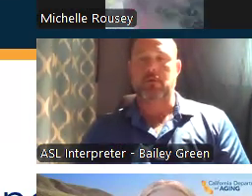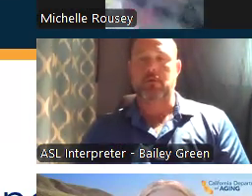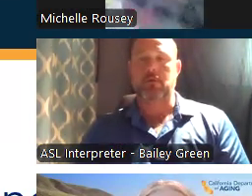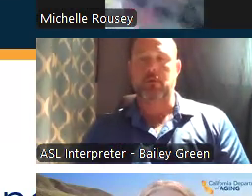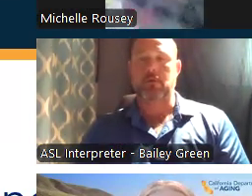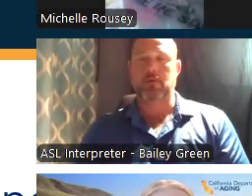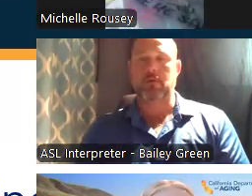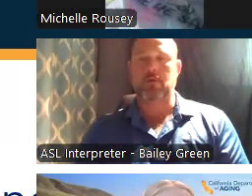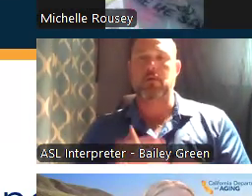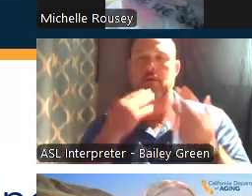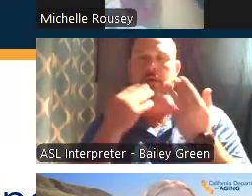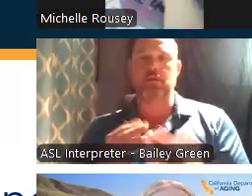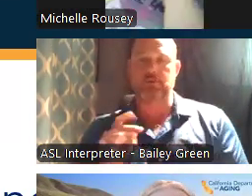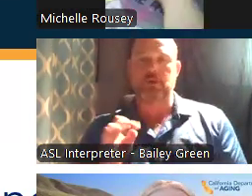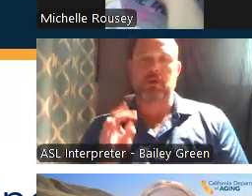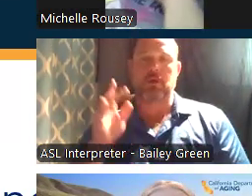Thank you, Michelle.